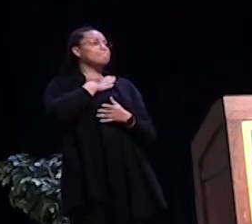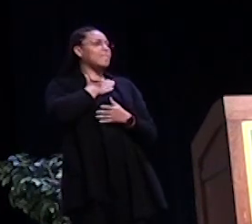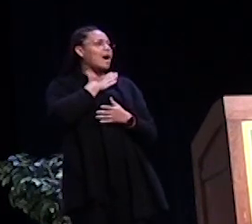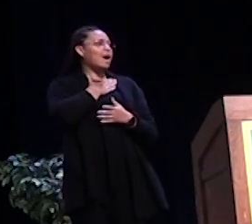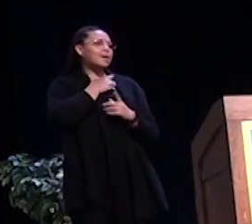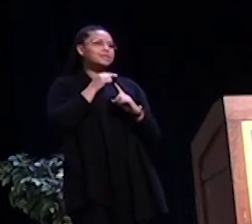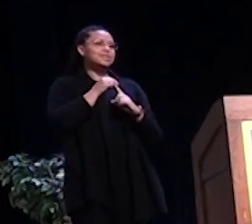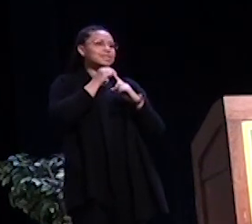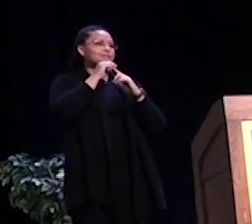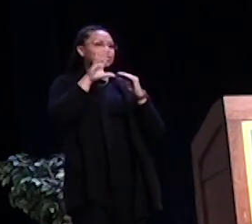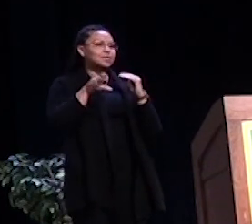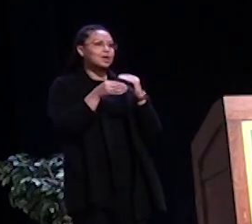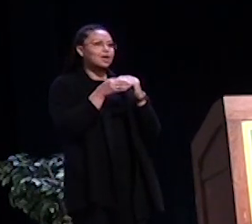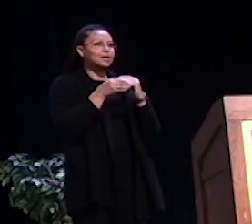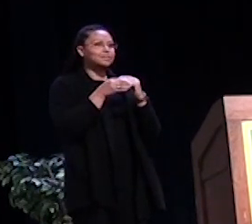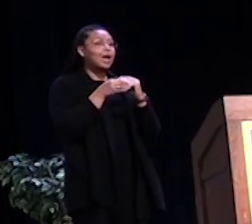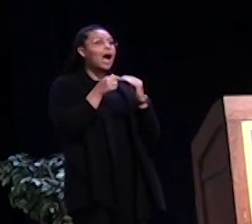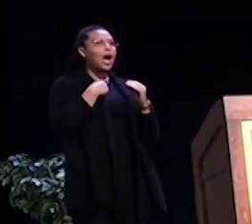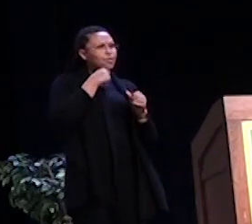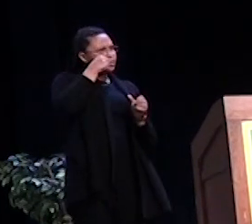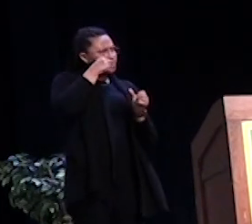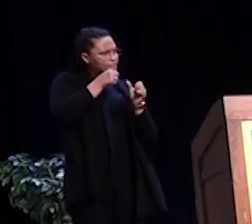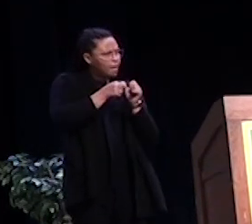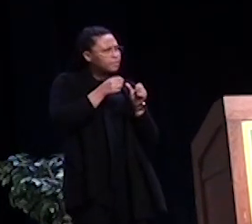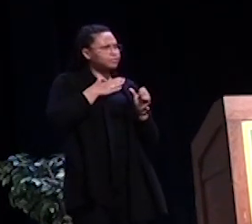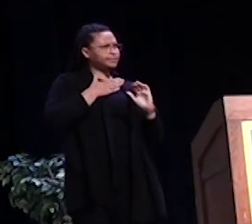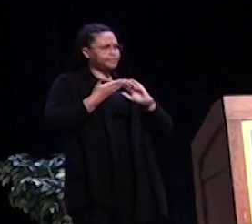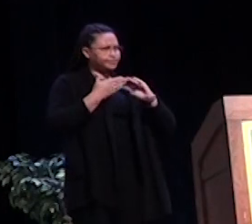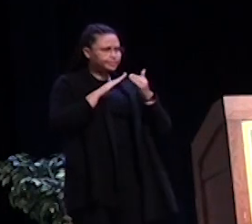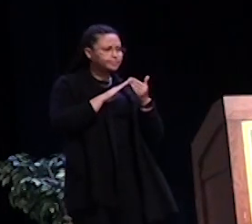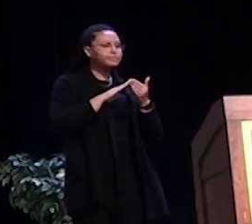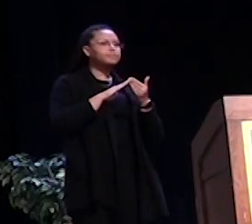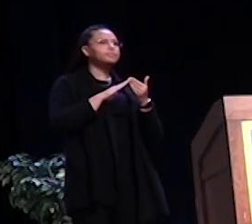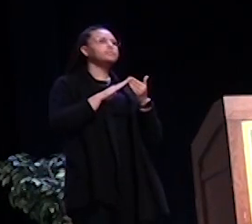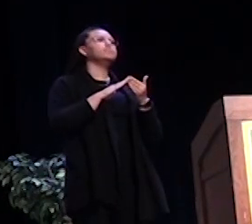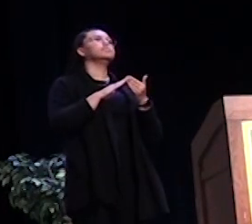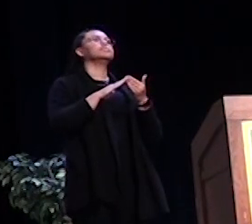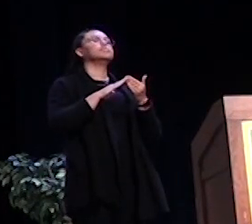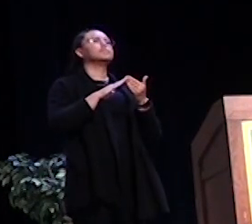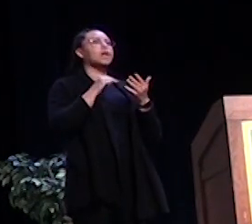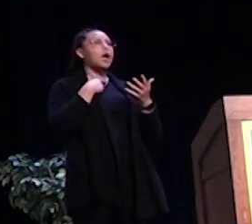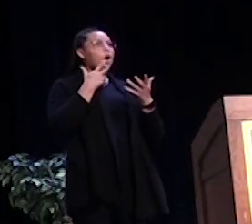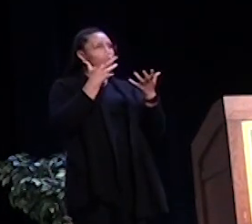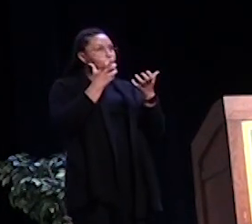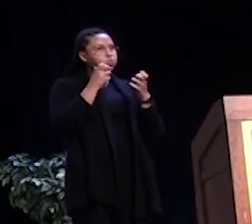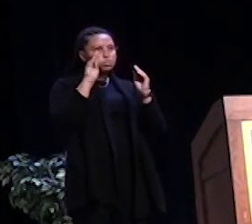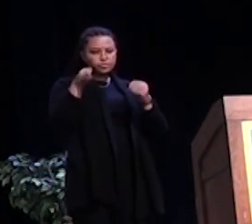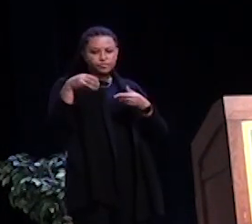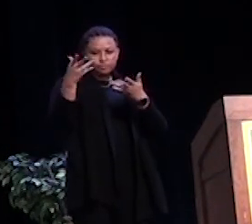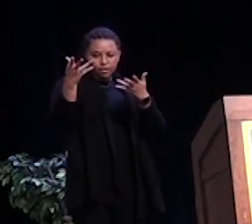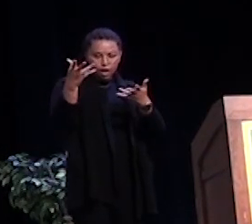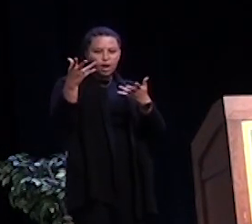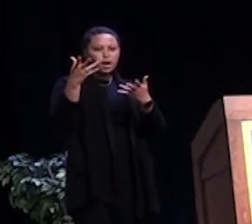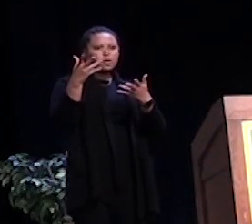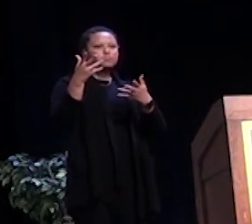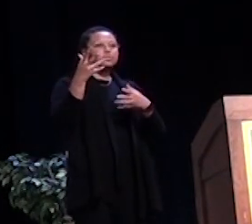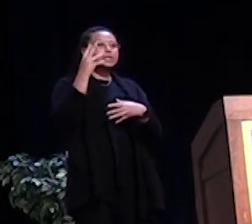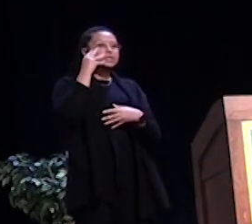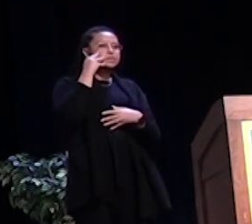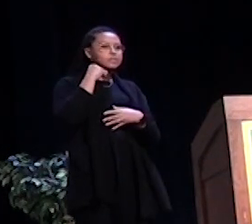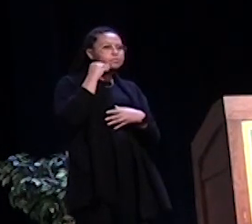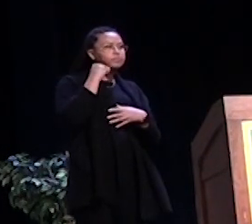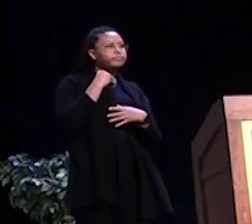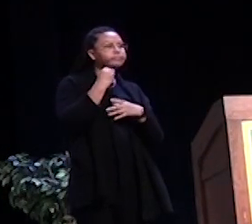secret sauce. I don't forget where I came from. And I want to give voice and choice to anyone I